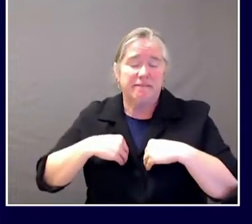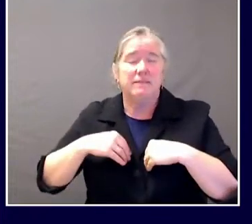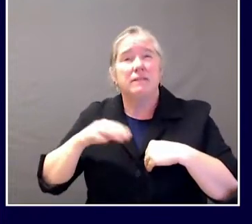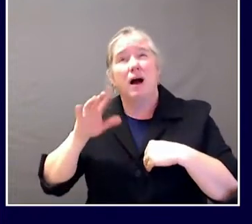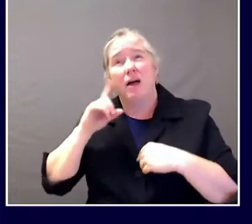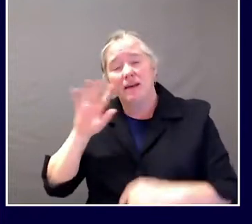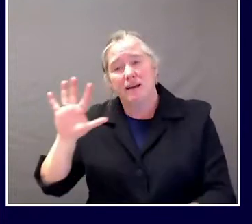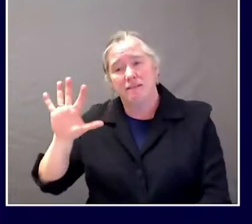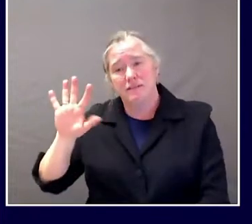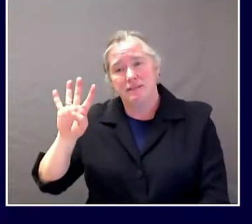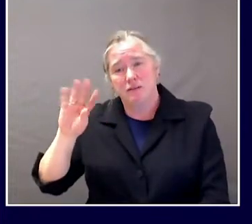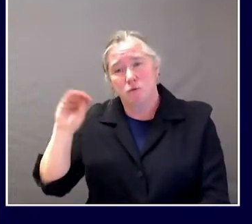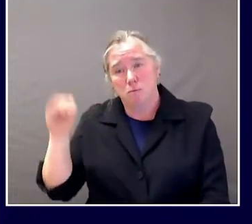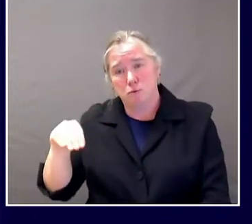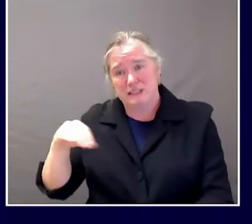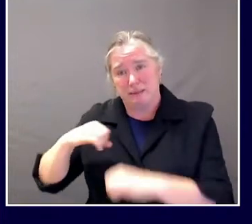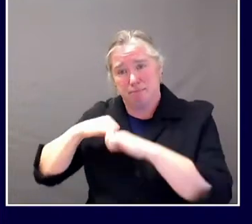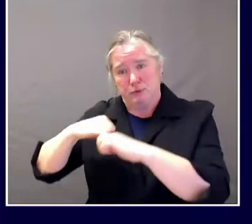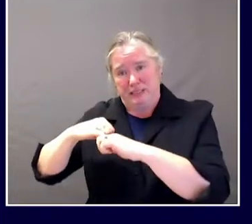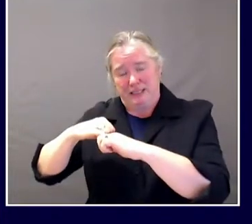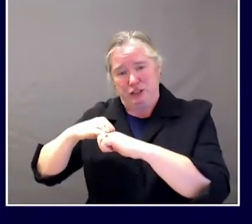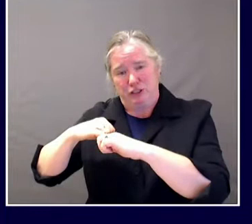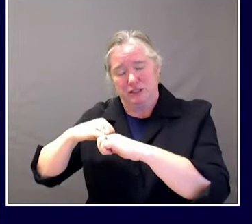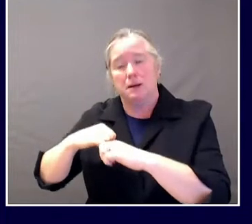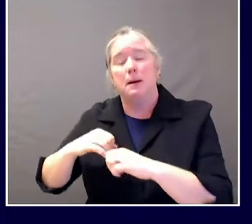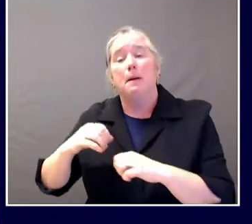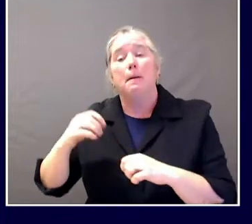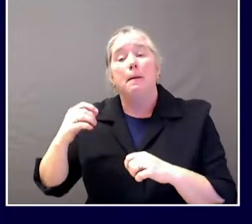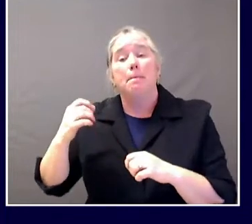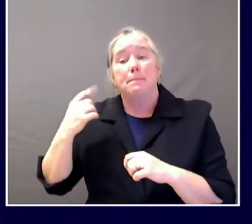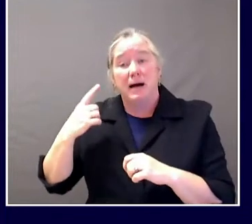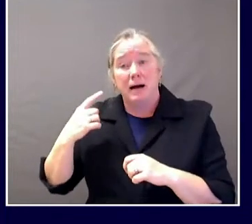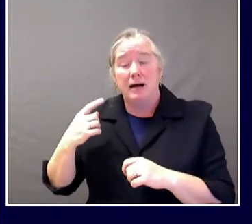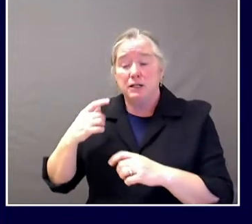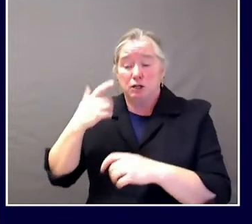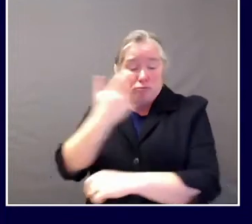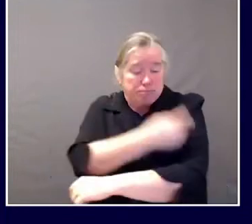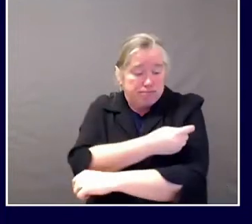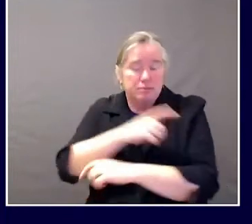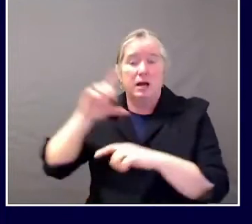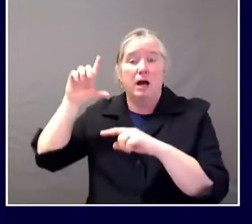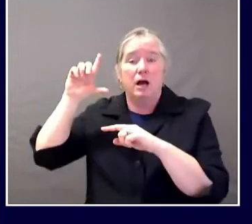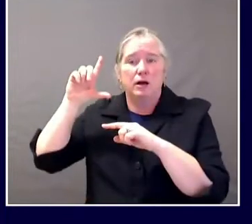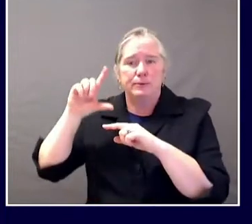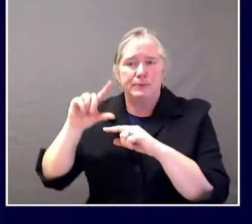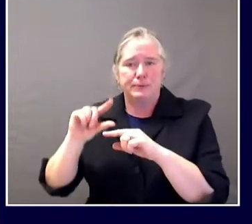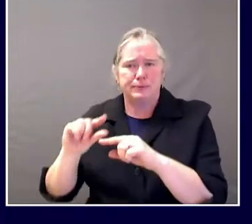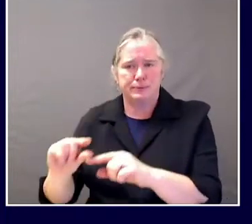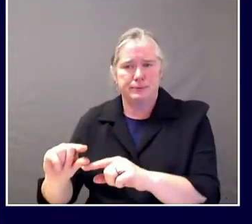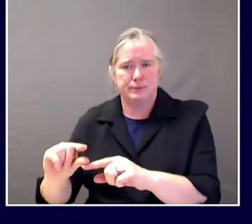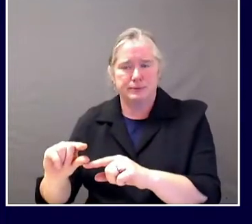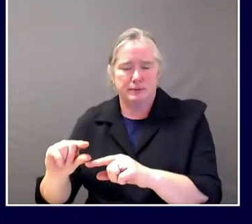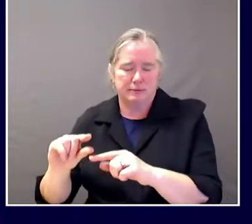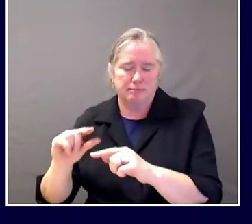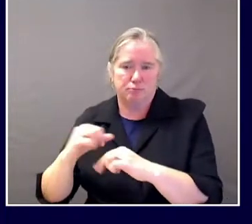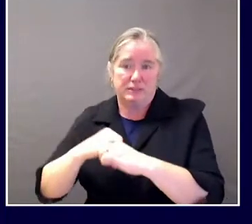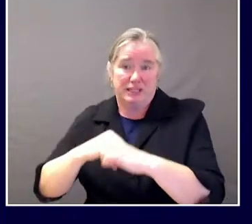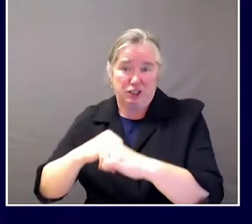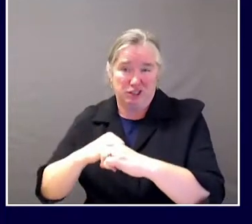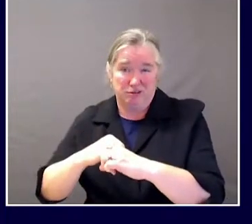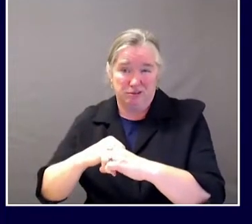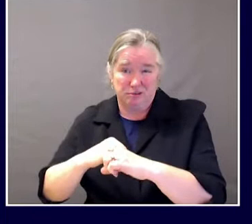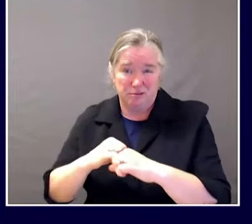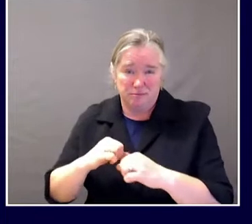the first dose, but it wanes somewhat quickly. How quickly? No one is exactly sure because the vaccine has only